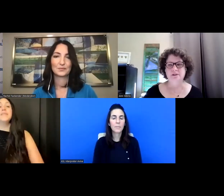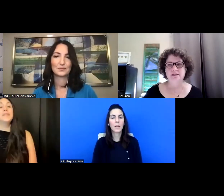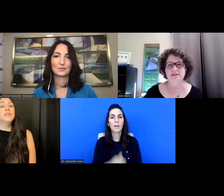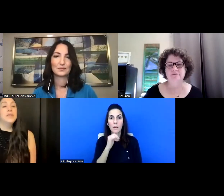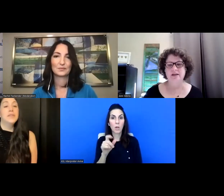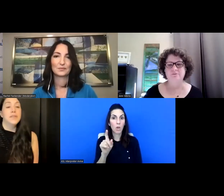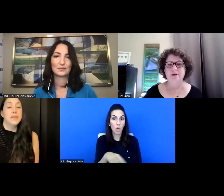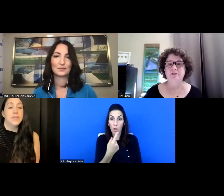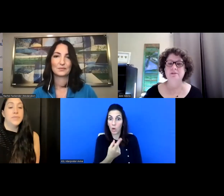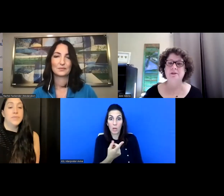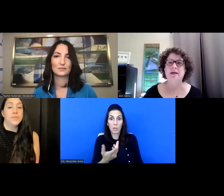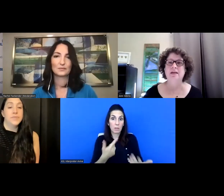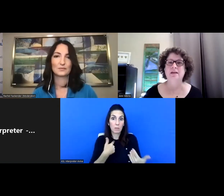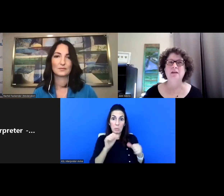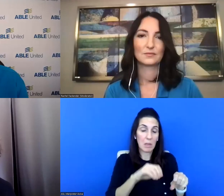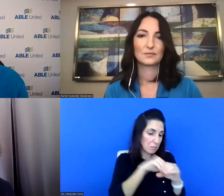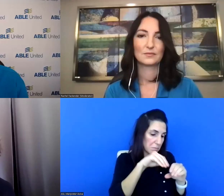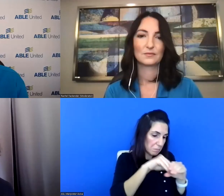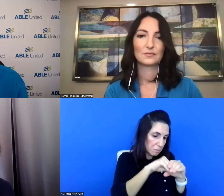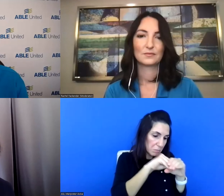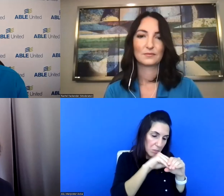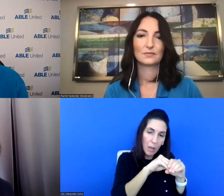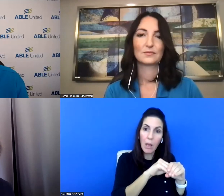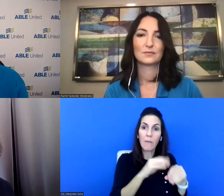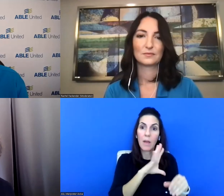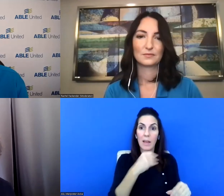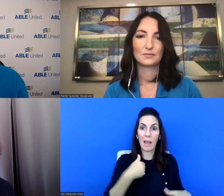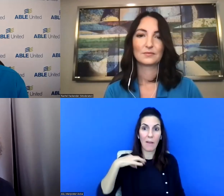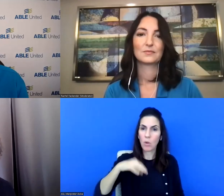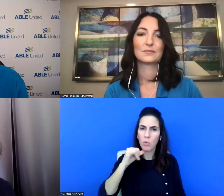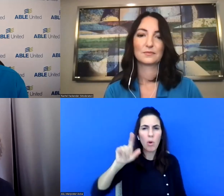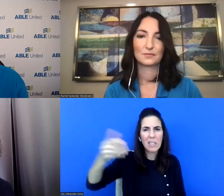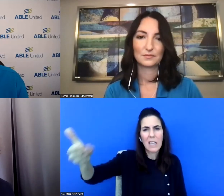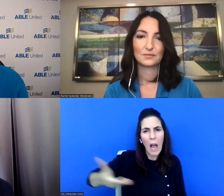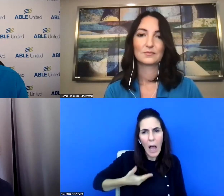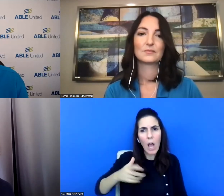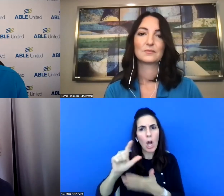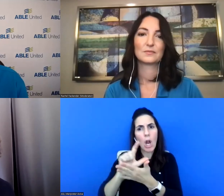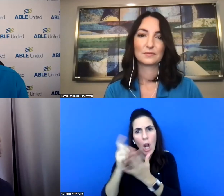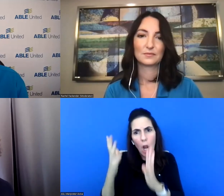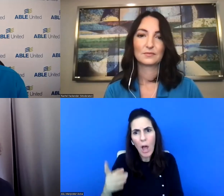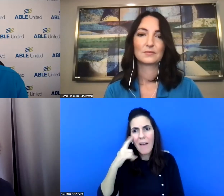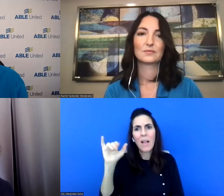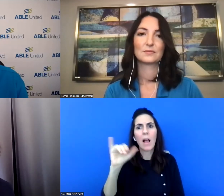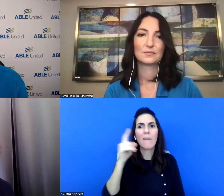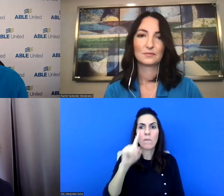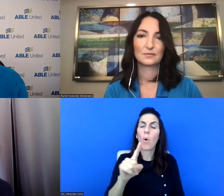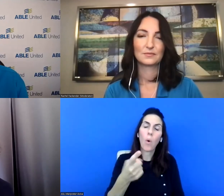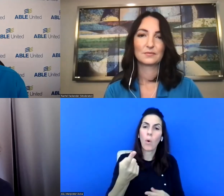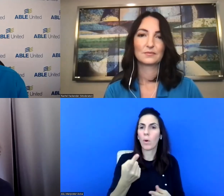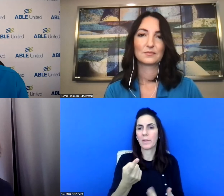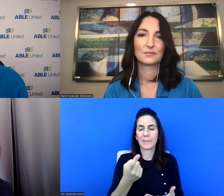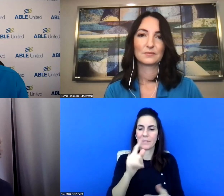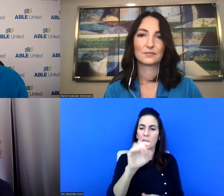the ability to save and have benefits, but that you do not need to hire a lawyer like you would for a special needs trust or spend thousands of